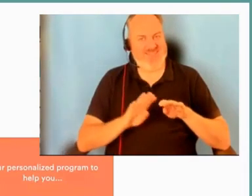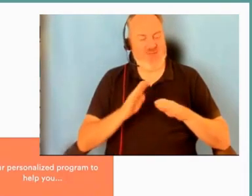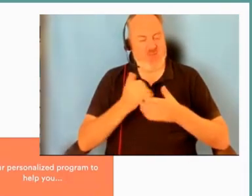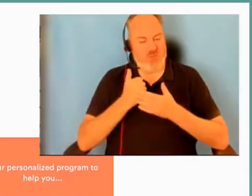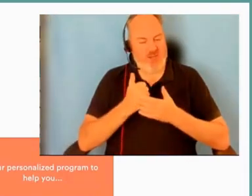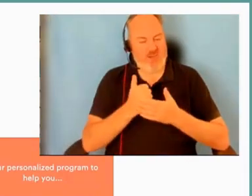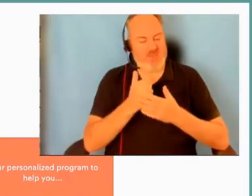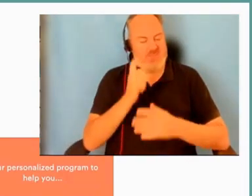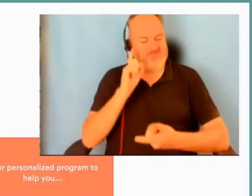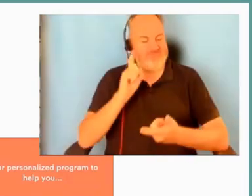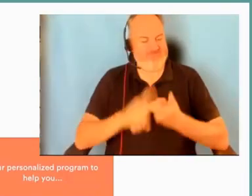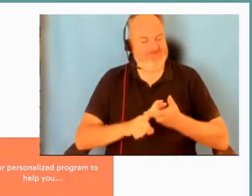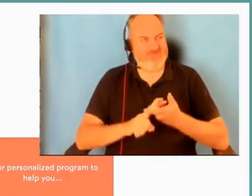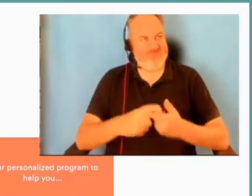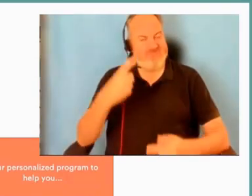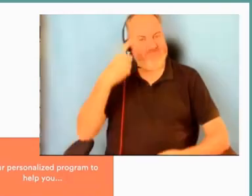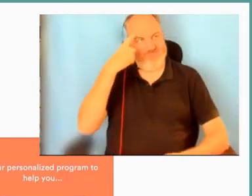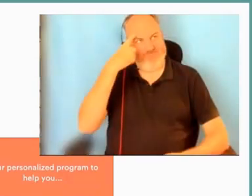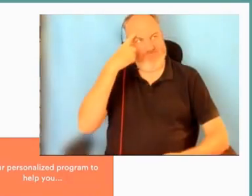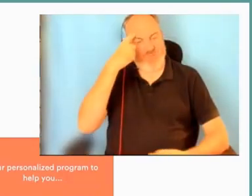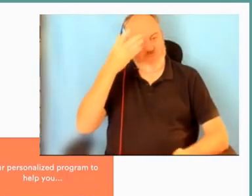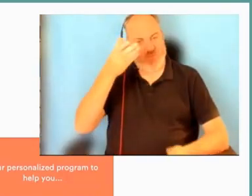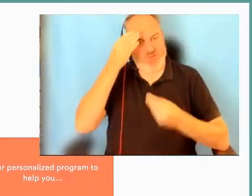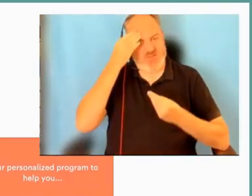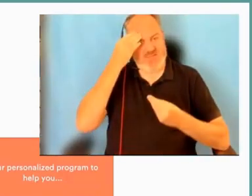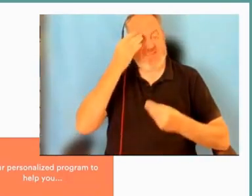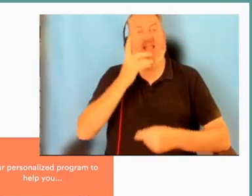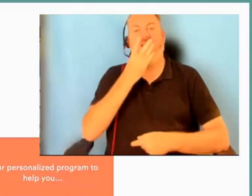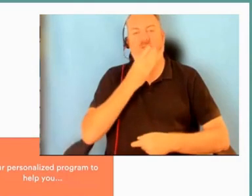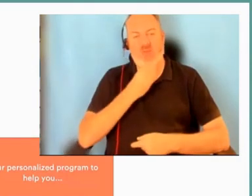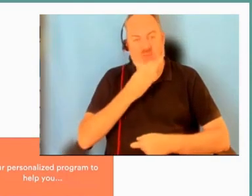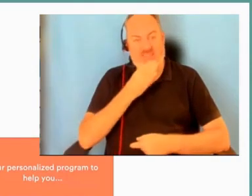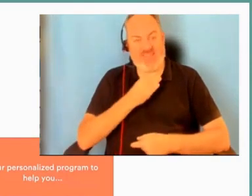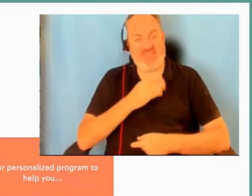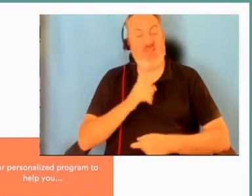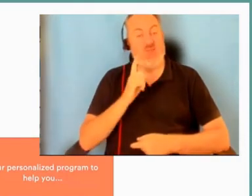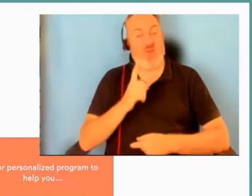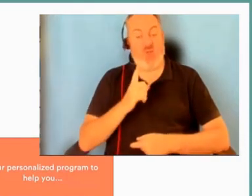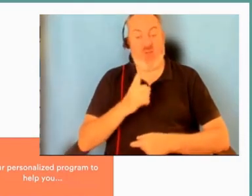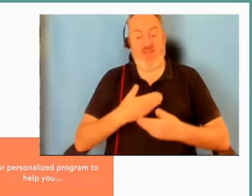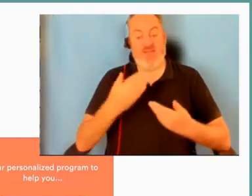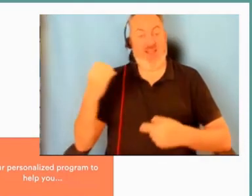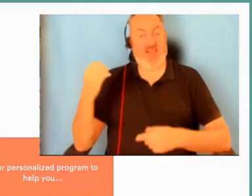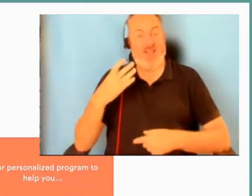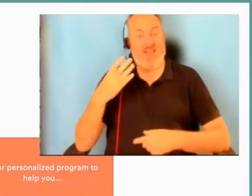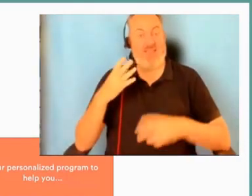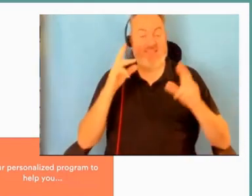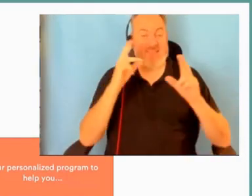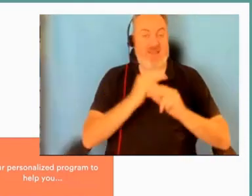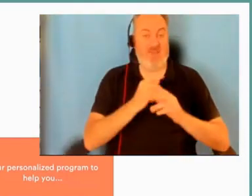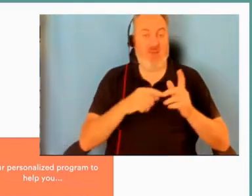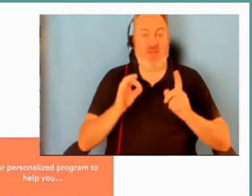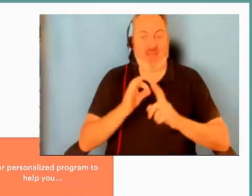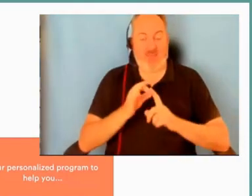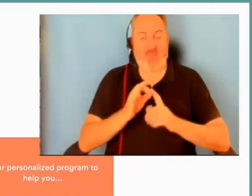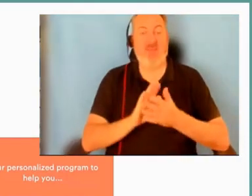to cement what you've learned and put that into practice. So with Daylight and Sleepio, the good thing about